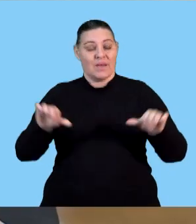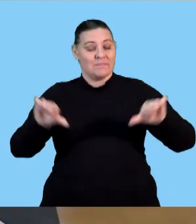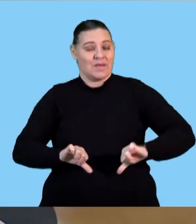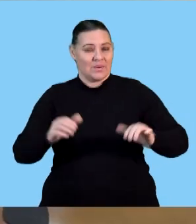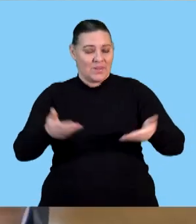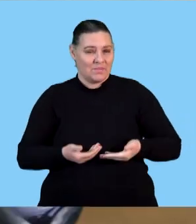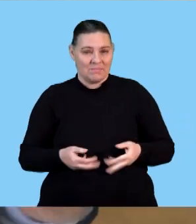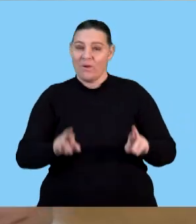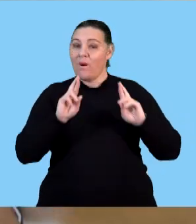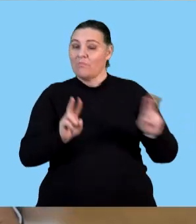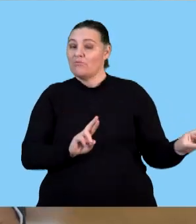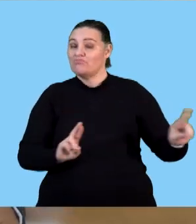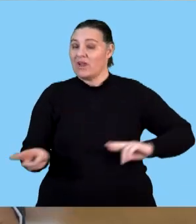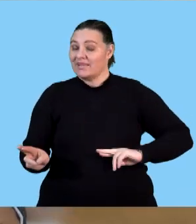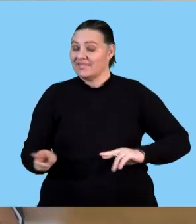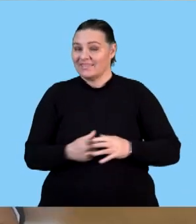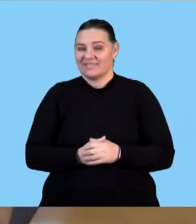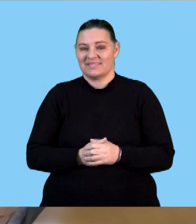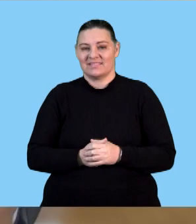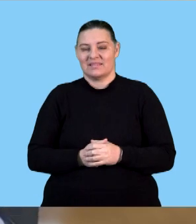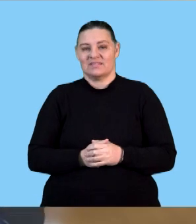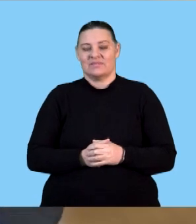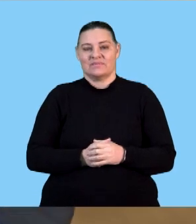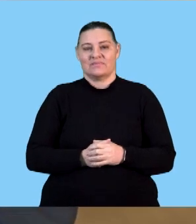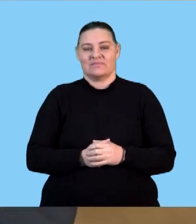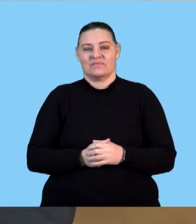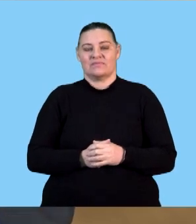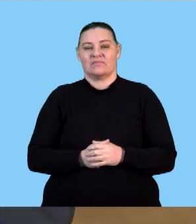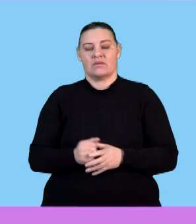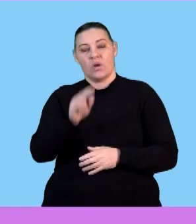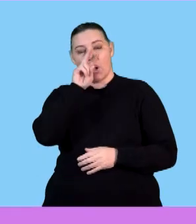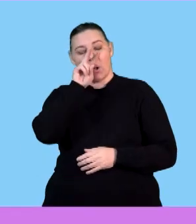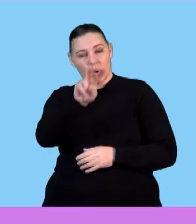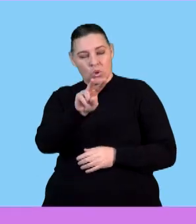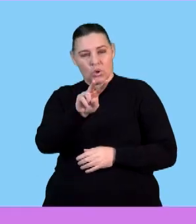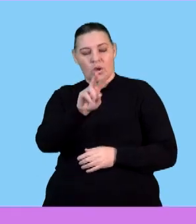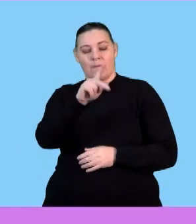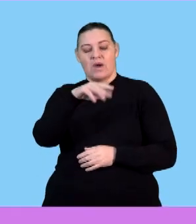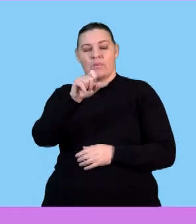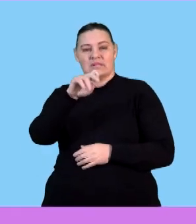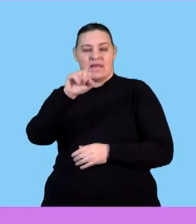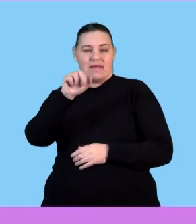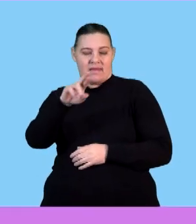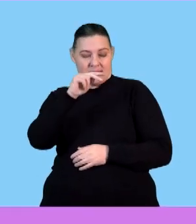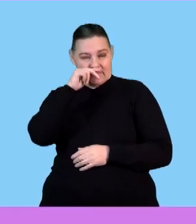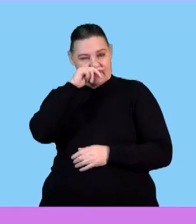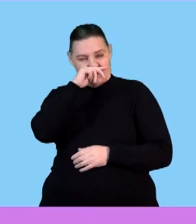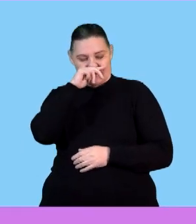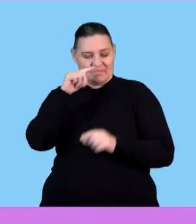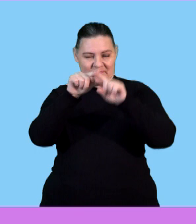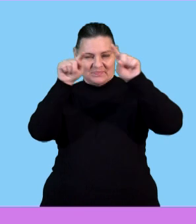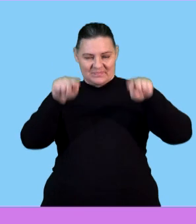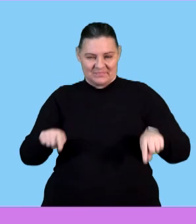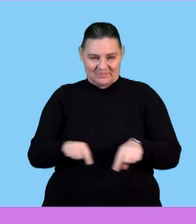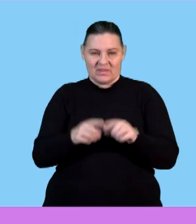And welcome back. I hope you guys are ready to get stuck into this. So, we're looking at perimeter again, and I now move on